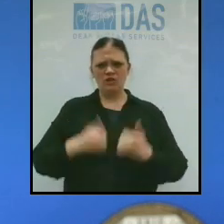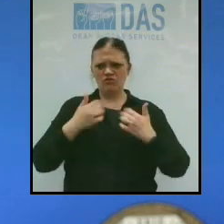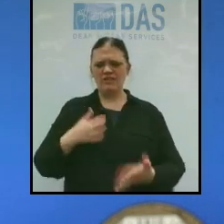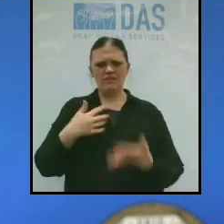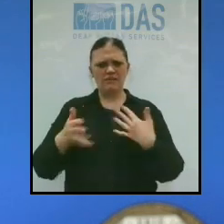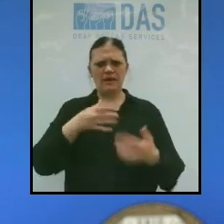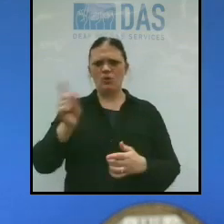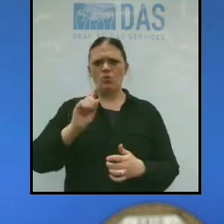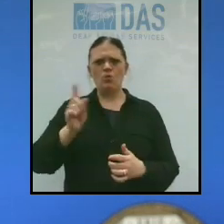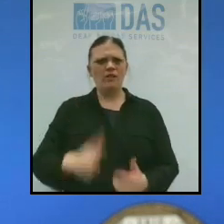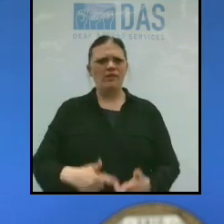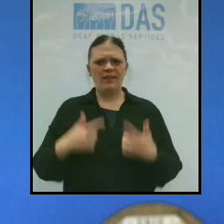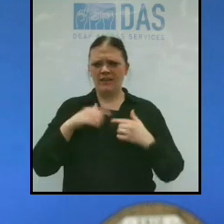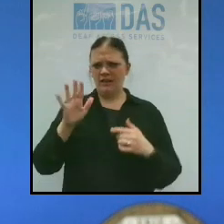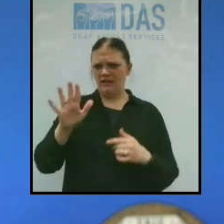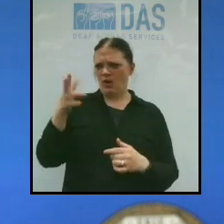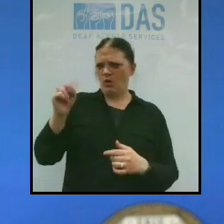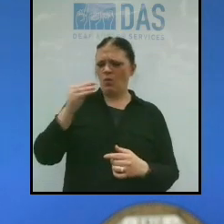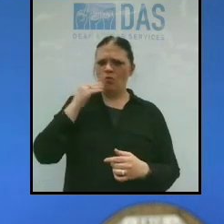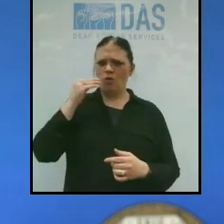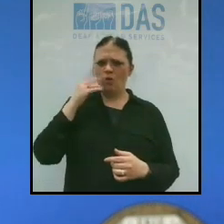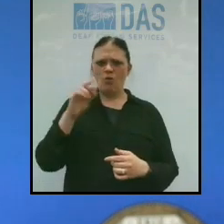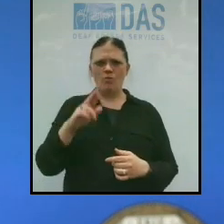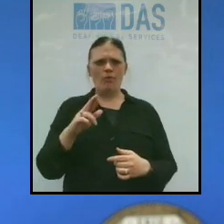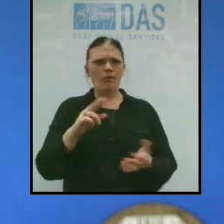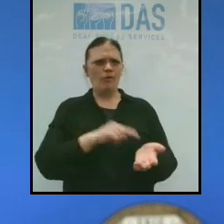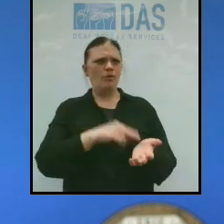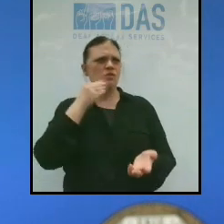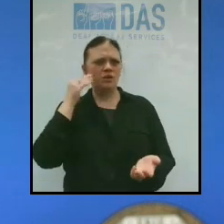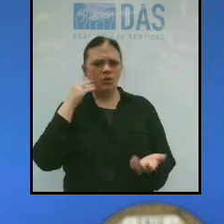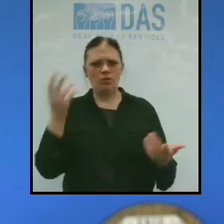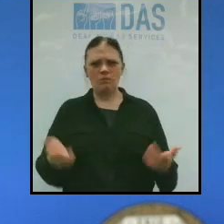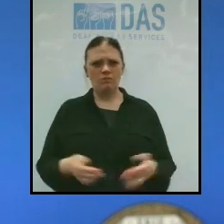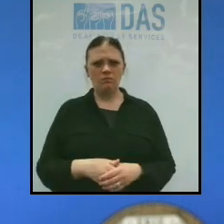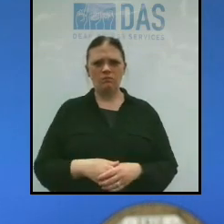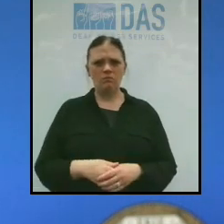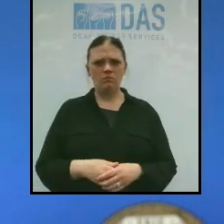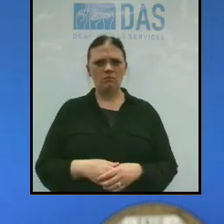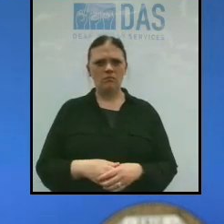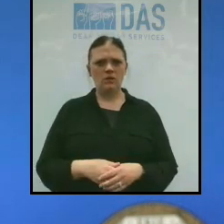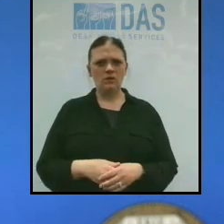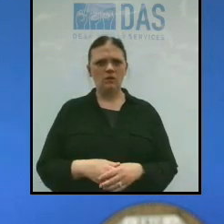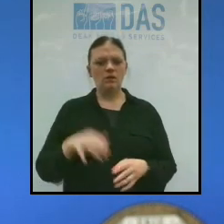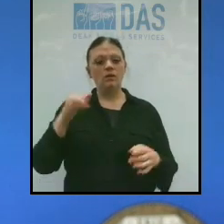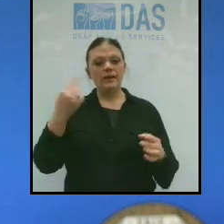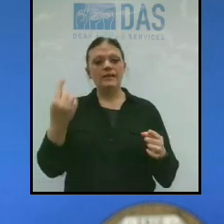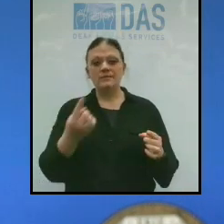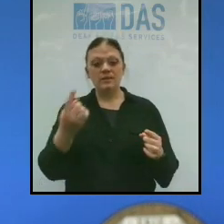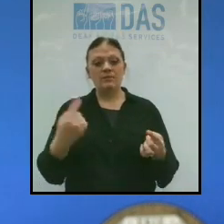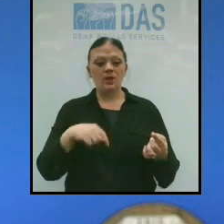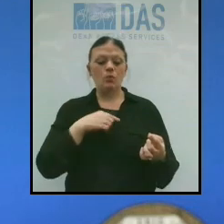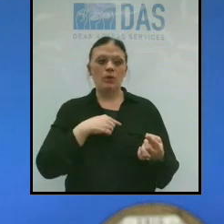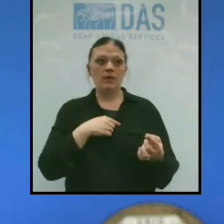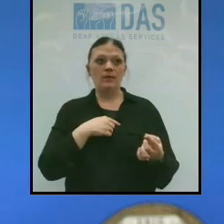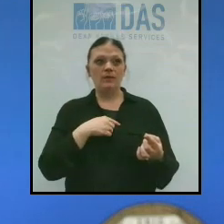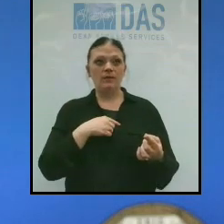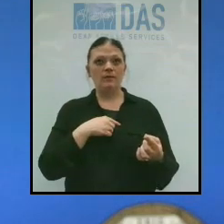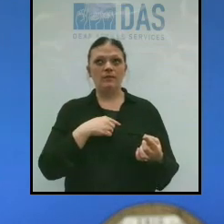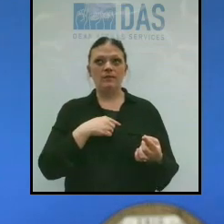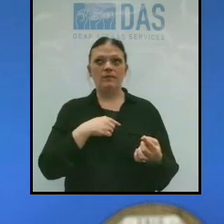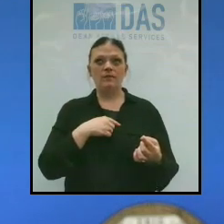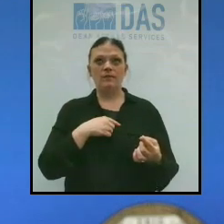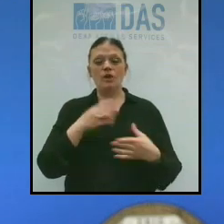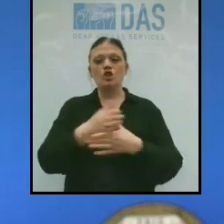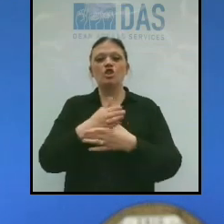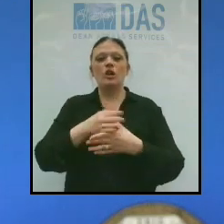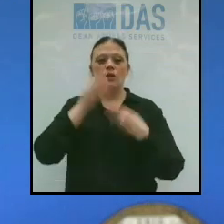be, whether it's their own home or whether it's a nursing home. But it is something that we are, the information is being